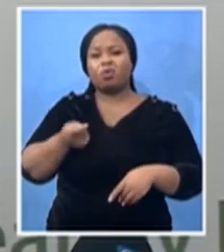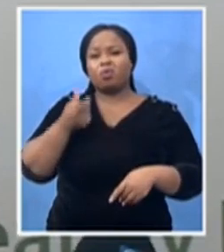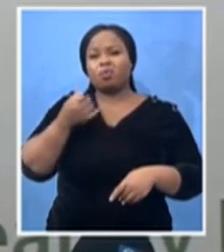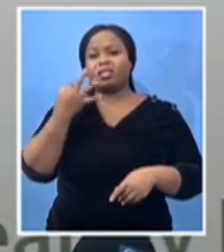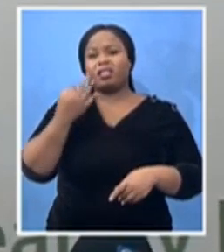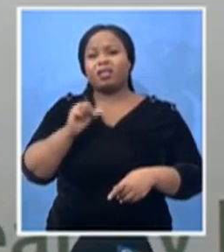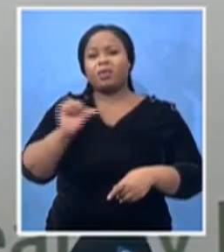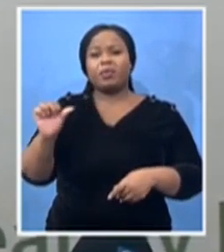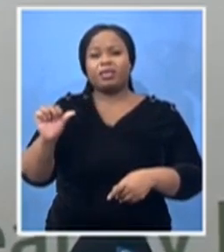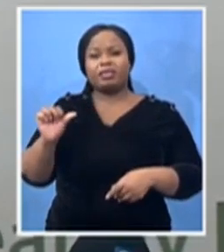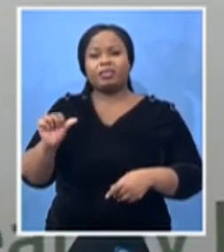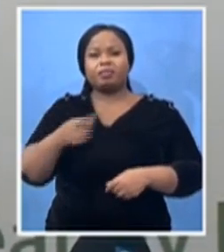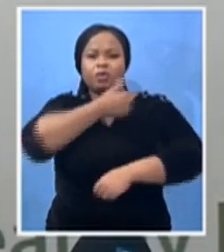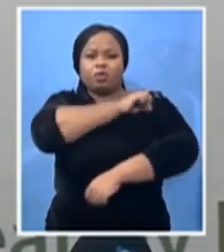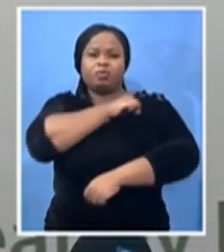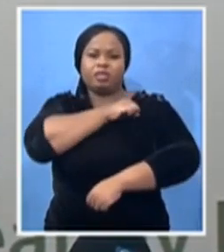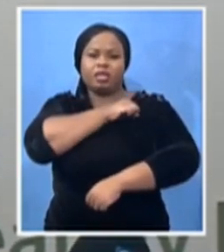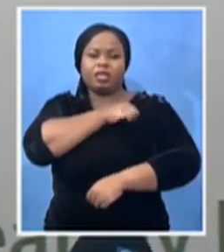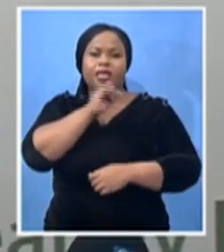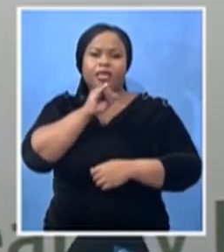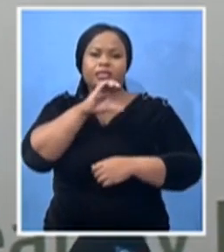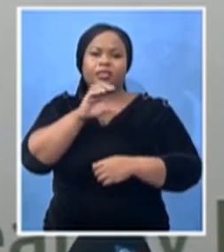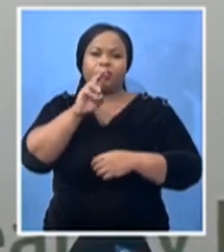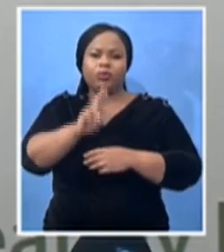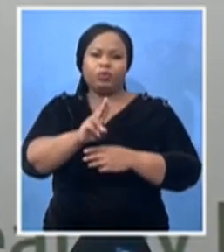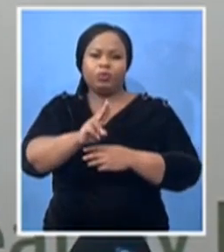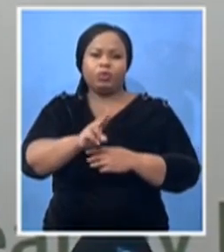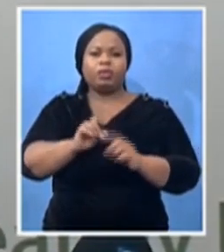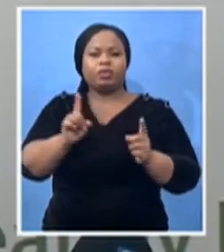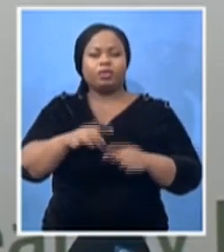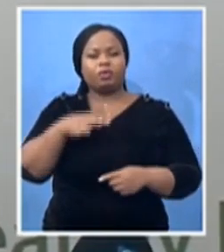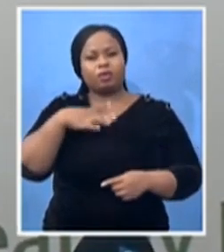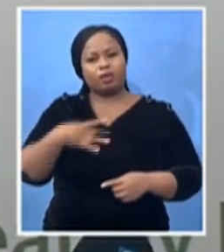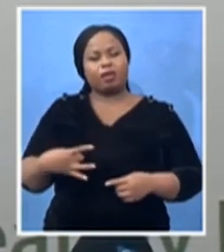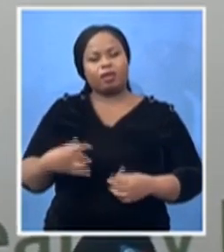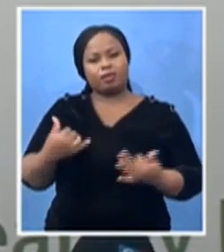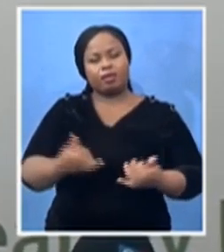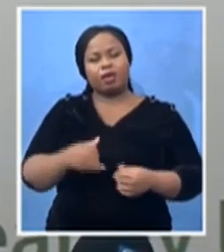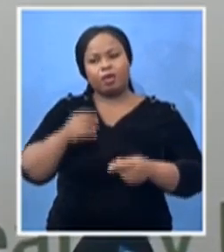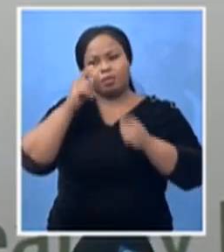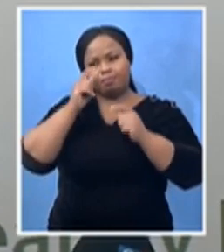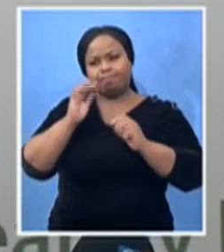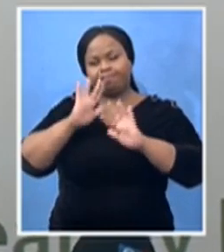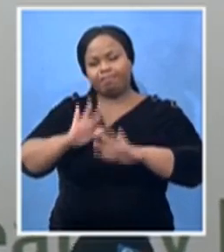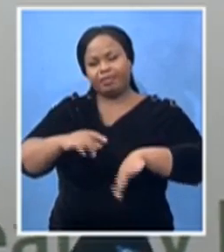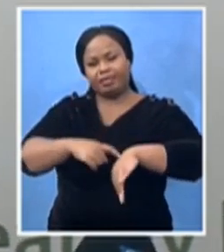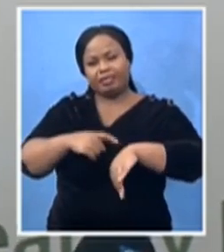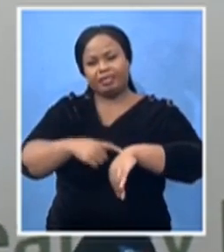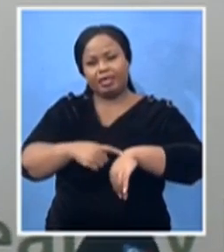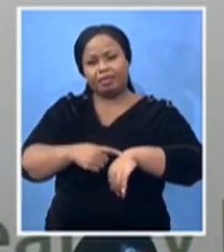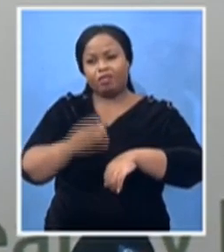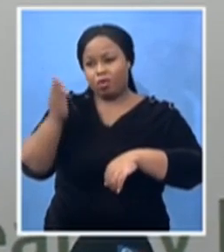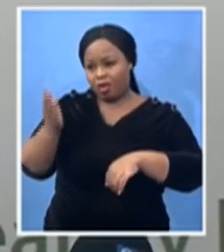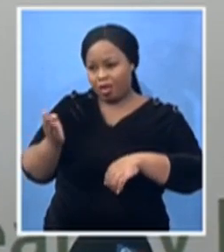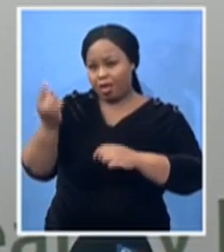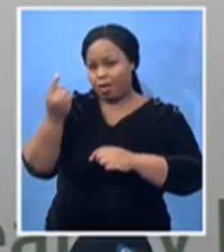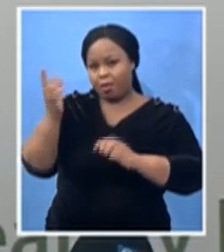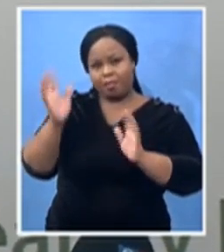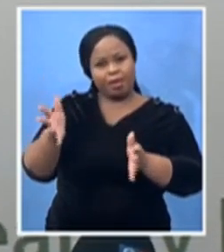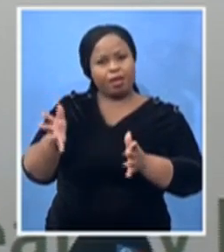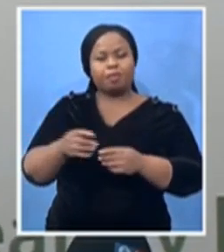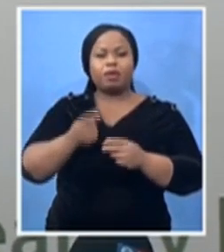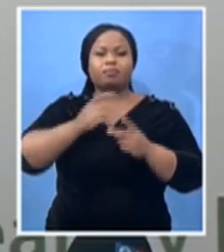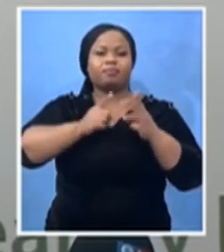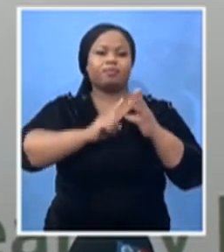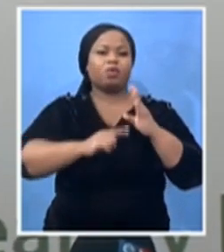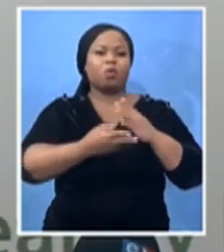ICU, and would like to observe not only her, but all the nurses, all the doctors, international and